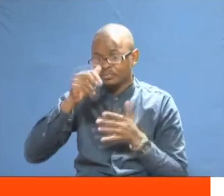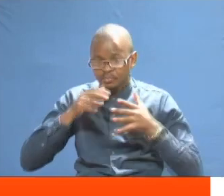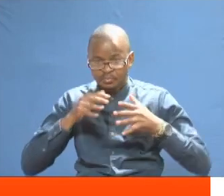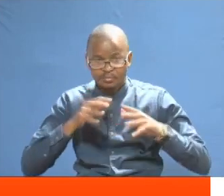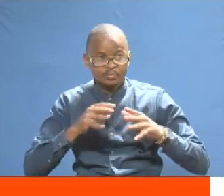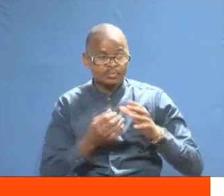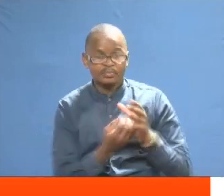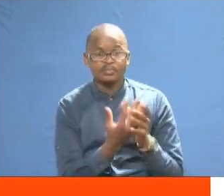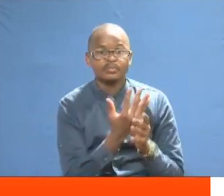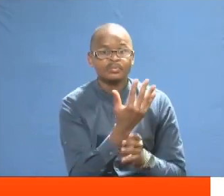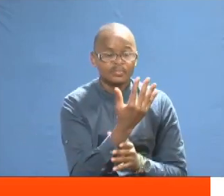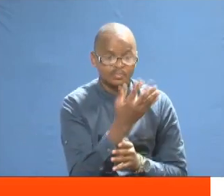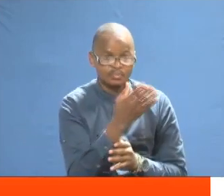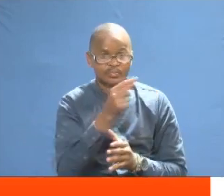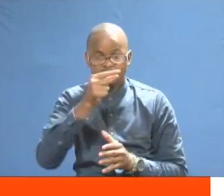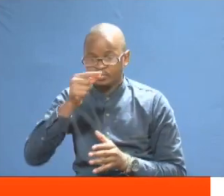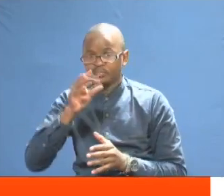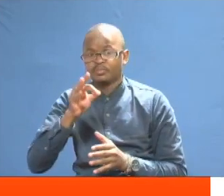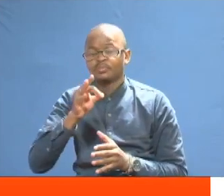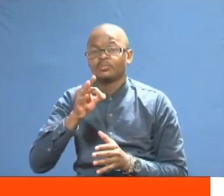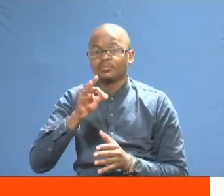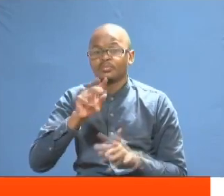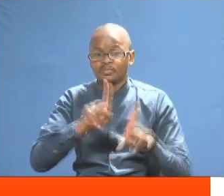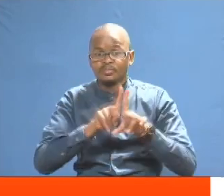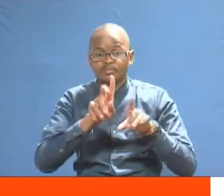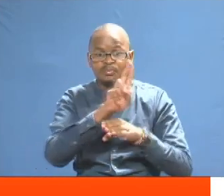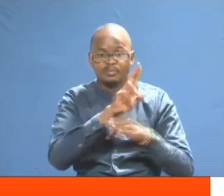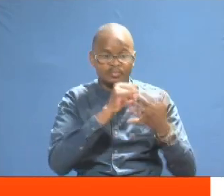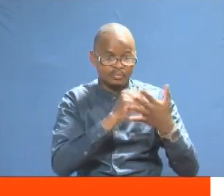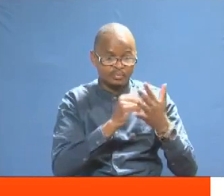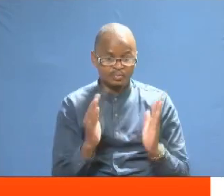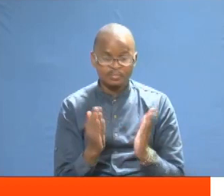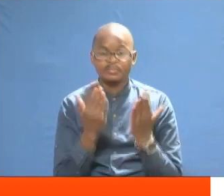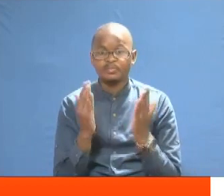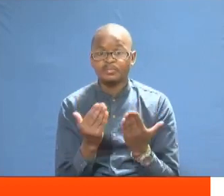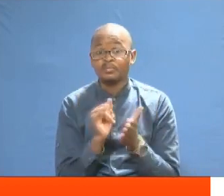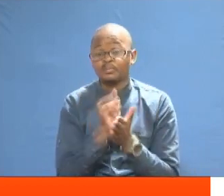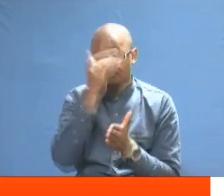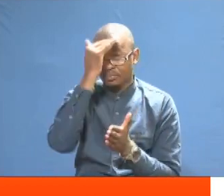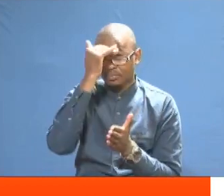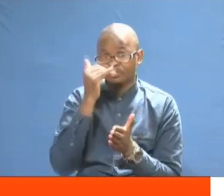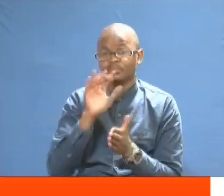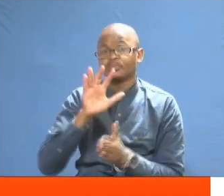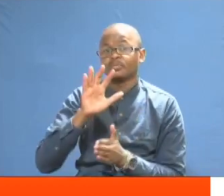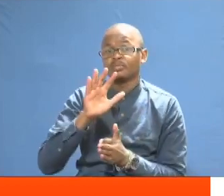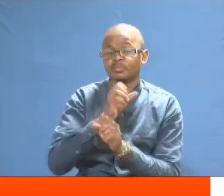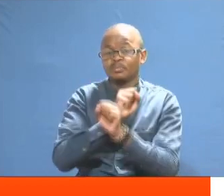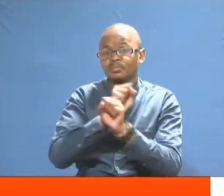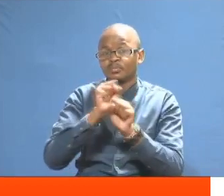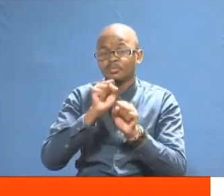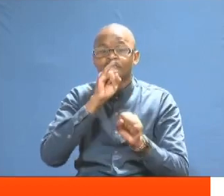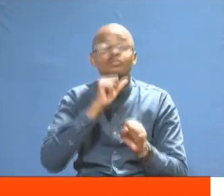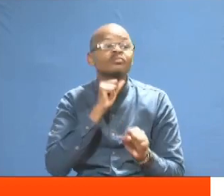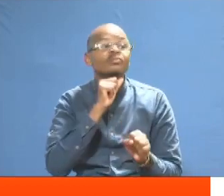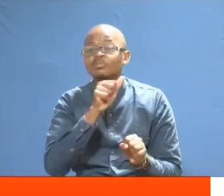thrive on their currency of betrayal and using ethnic mobilization. And that is where the fight the deputy president is facing. He's